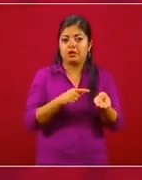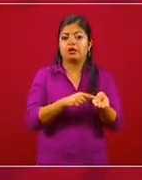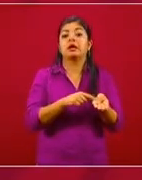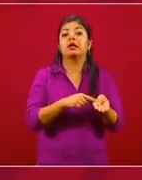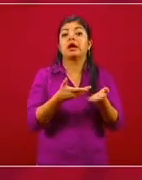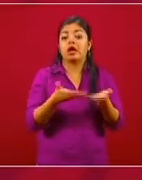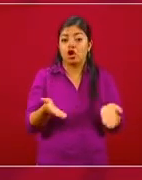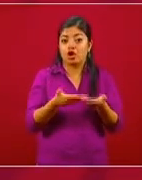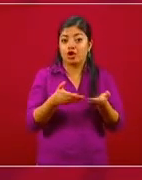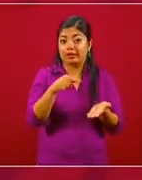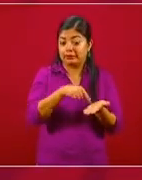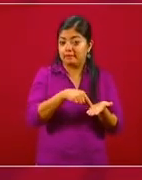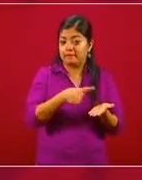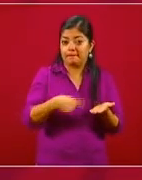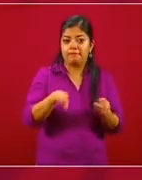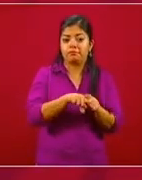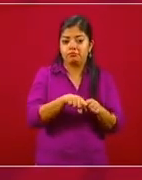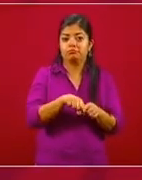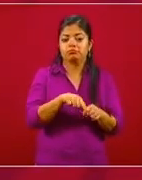working for the Mexican government,